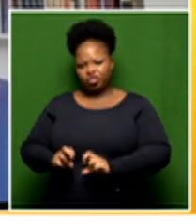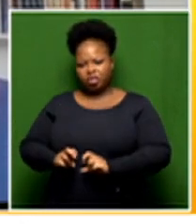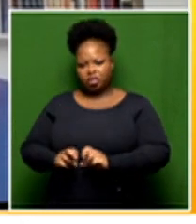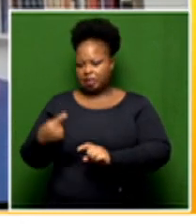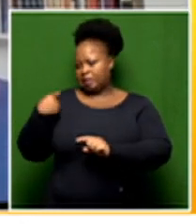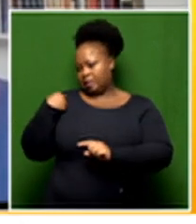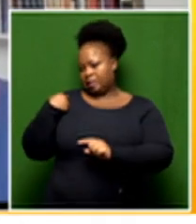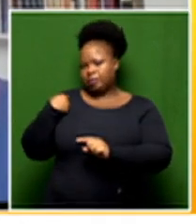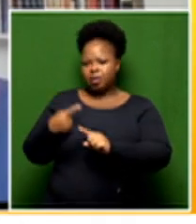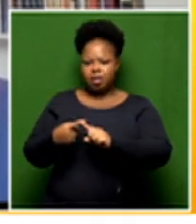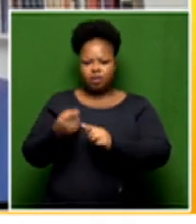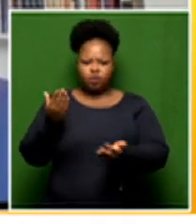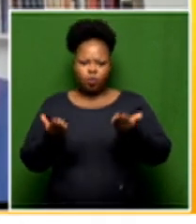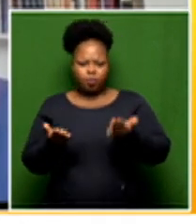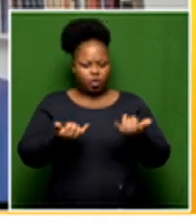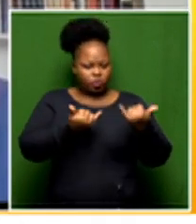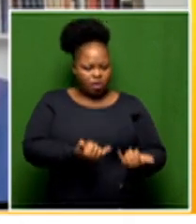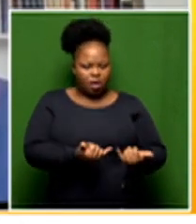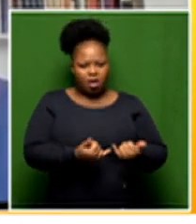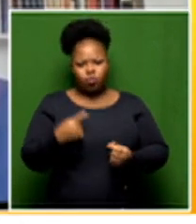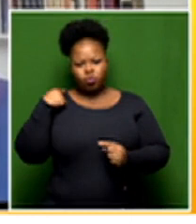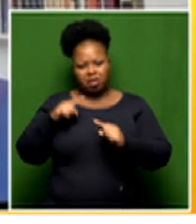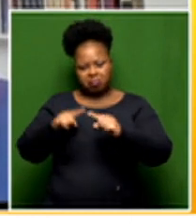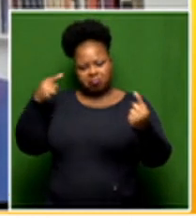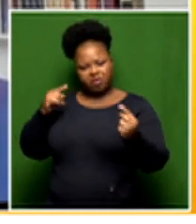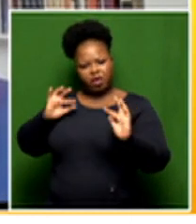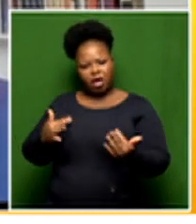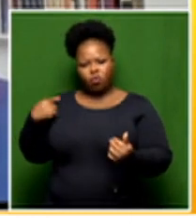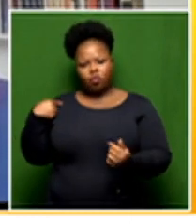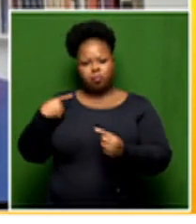compared to where we are now, how would you paint that picture?